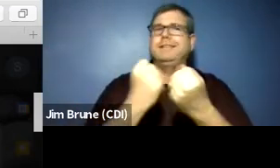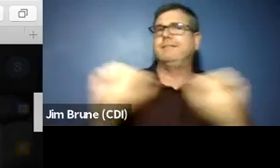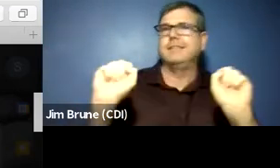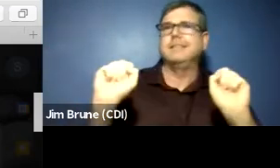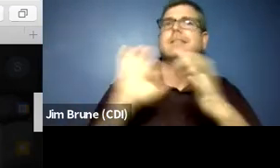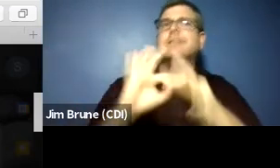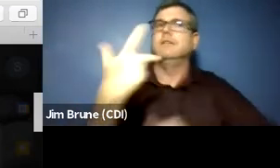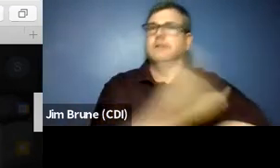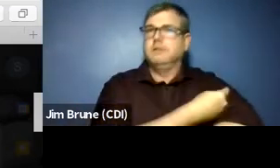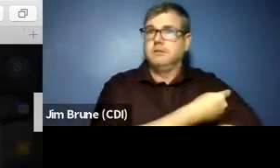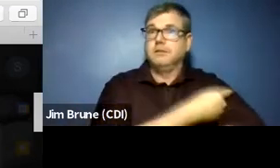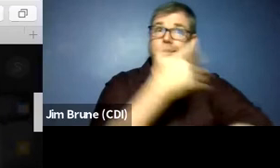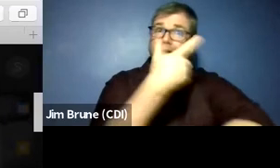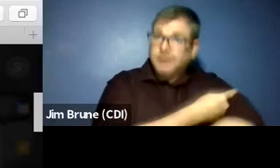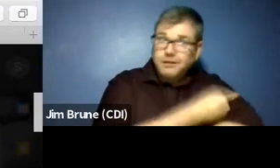at the same time?